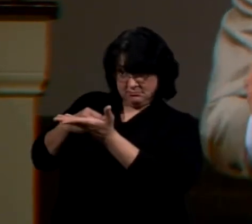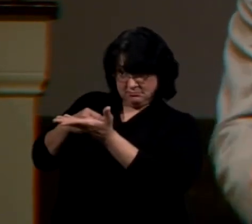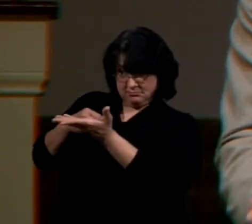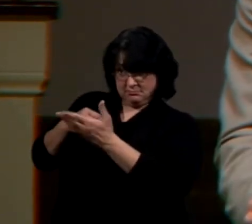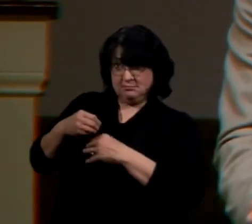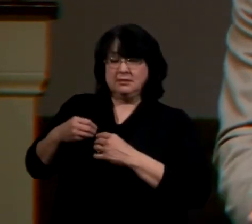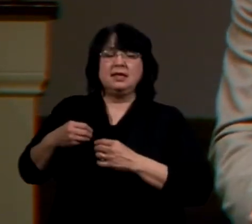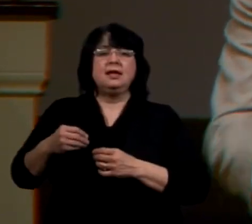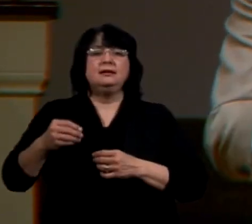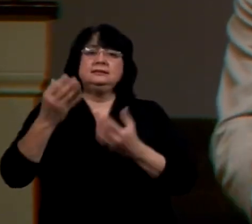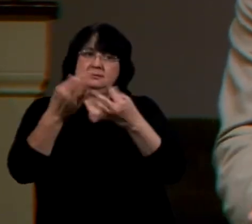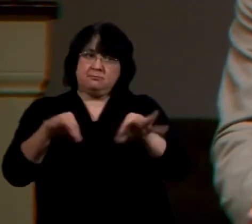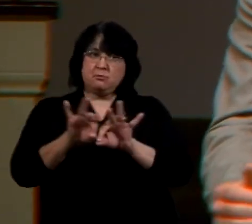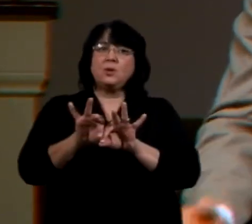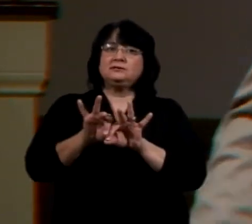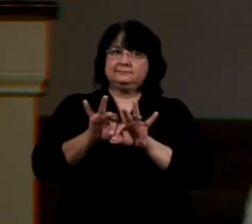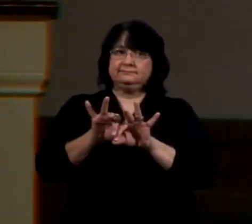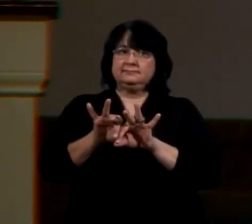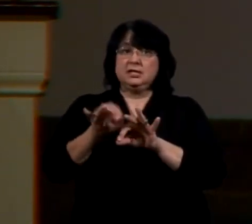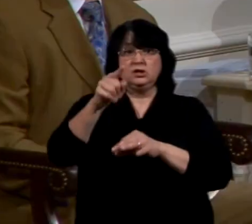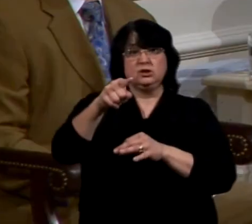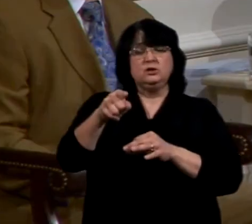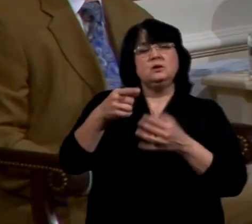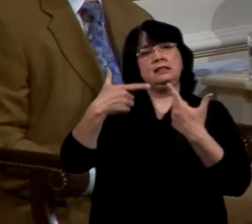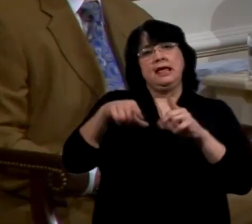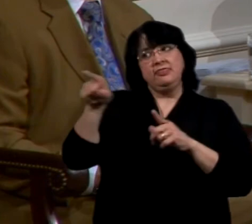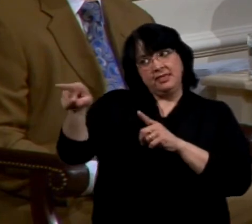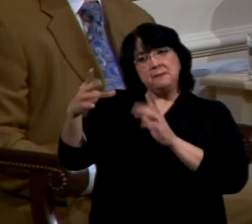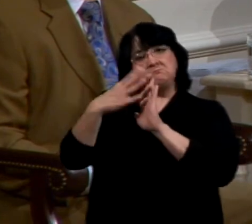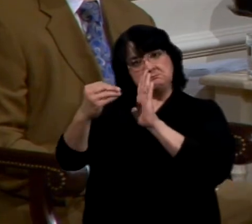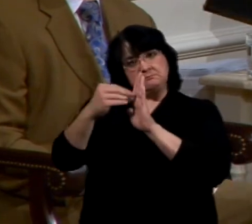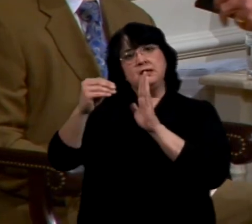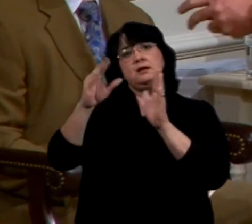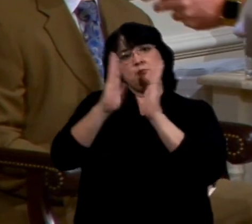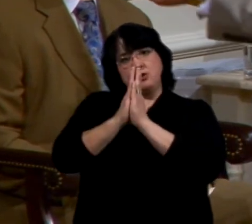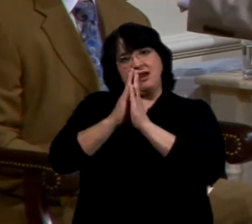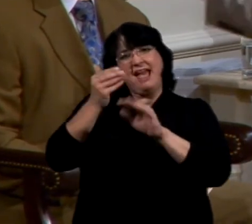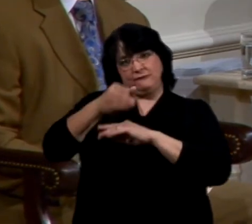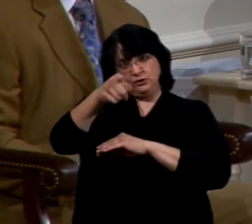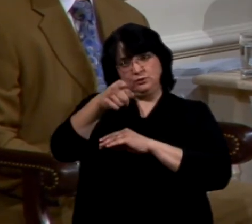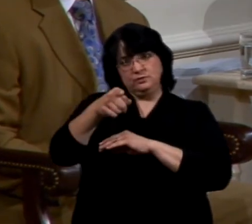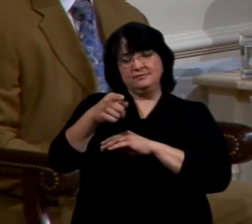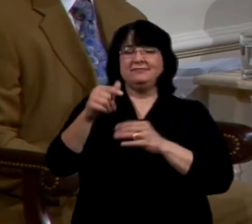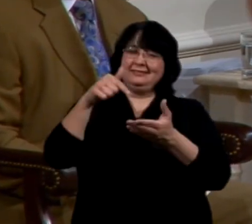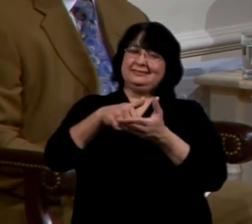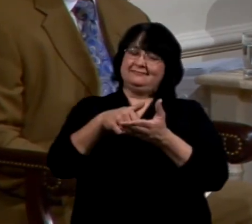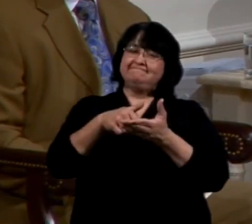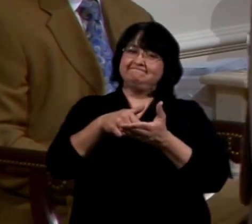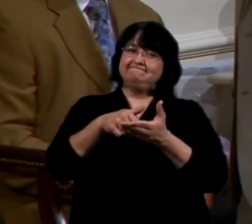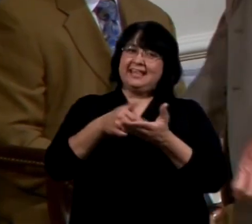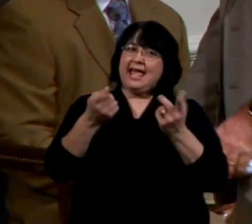Now, it's important that you have them repeat a prayer after you. Here's where all the knocks and soul winning comes.